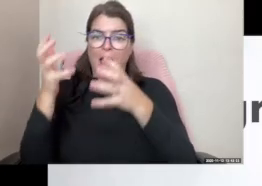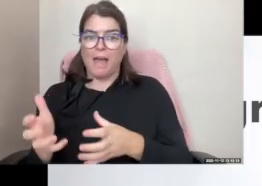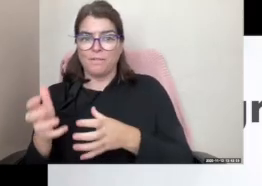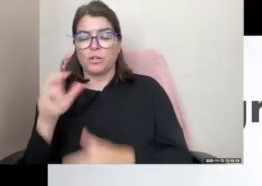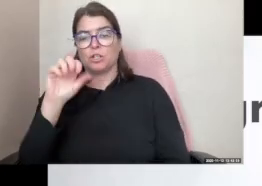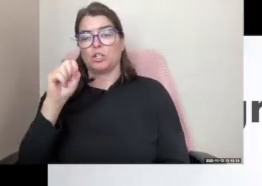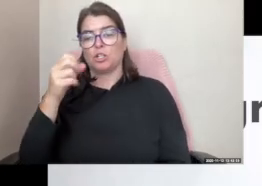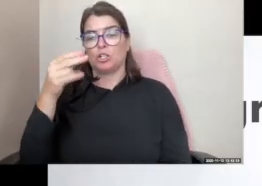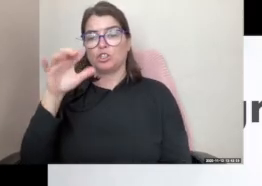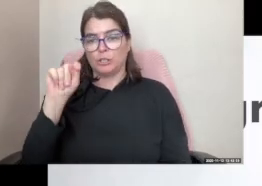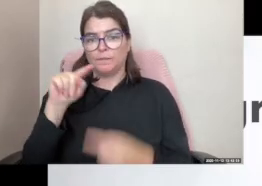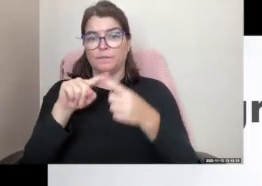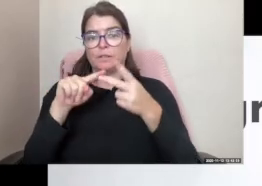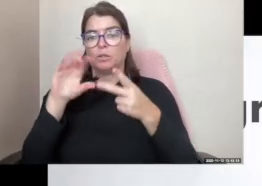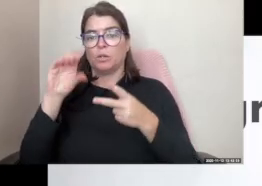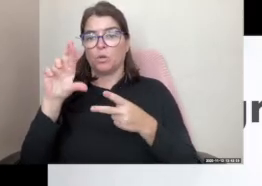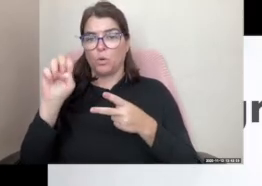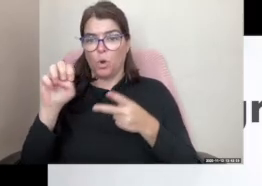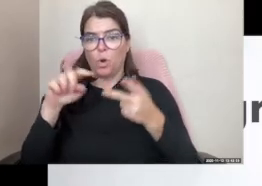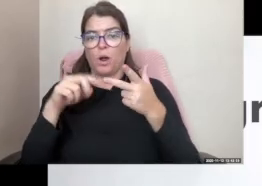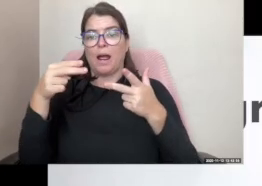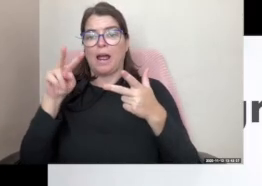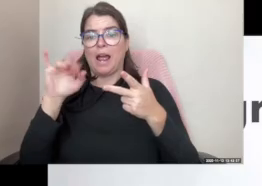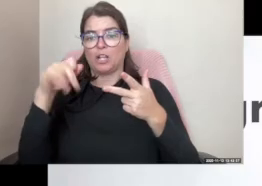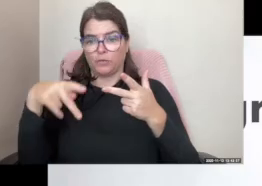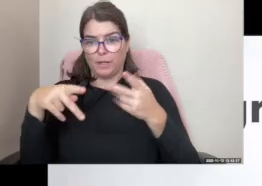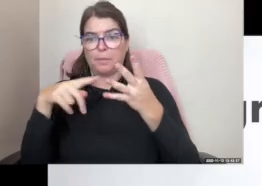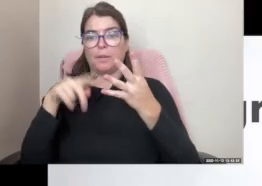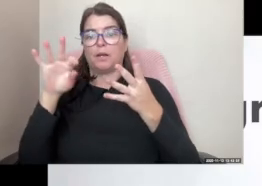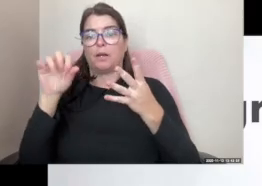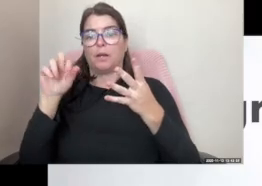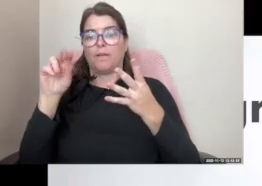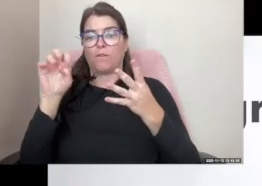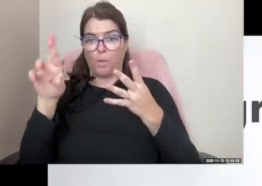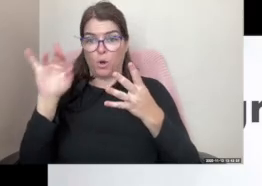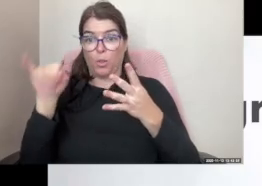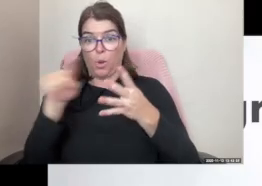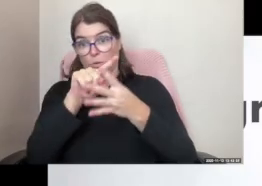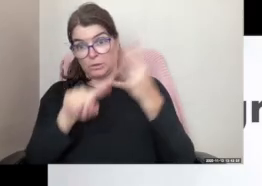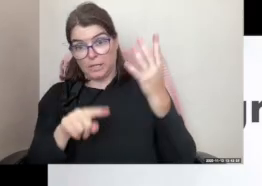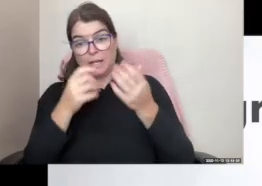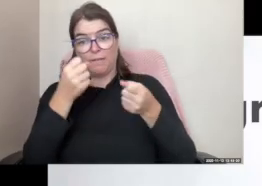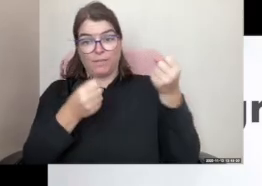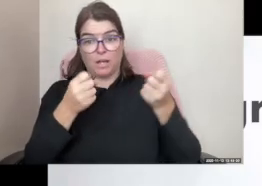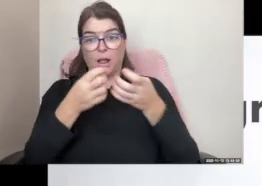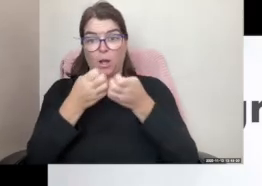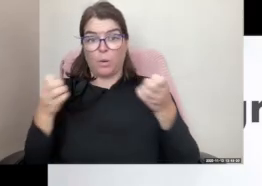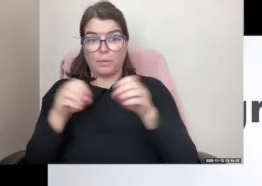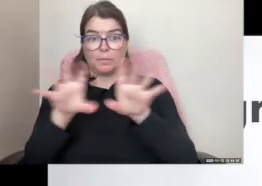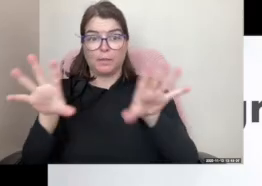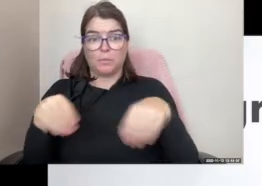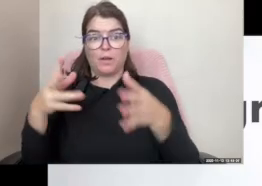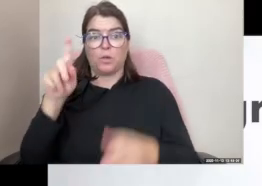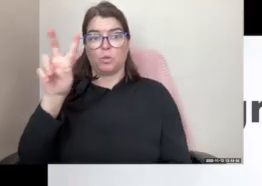responsible for over 70,000 vehicle and equipment deployments. The annually appropriated medium and heavy-duty projects are